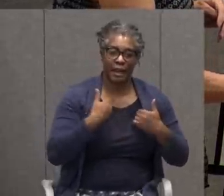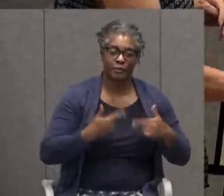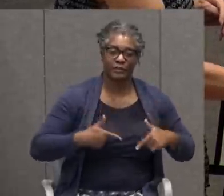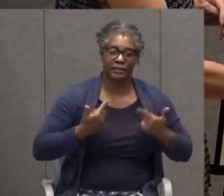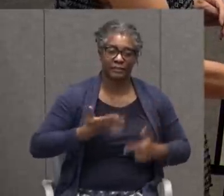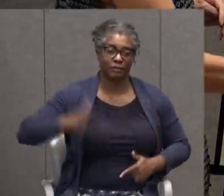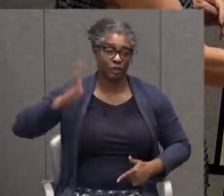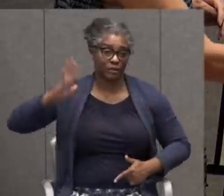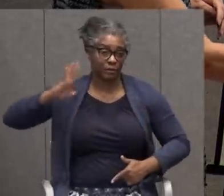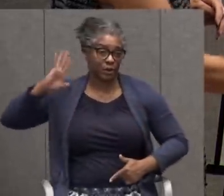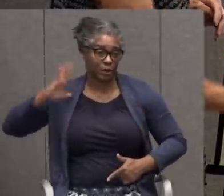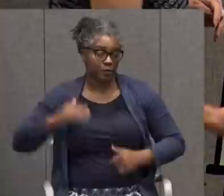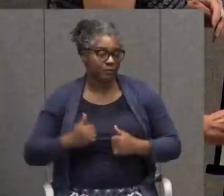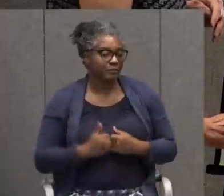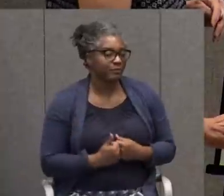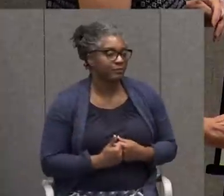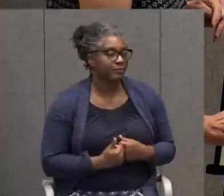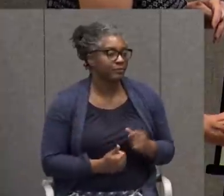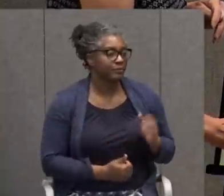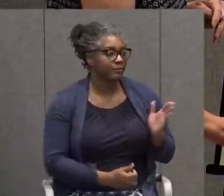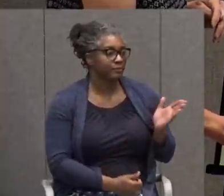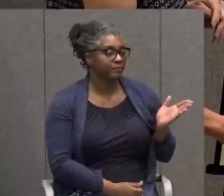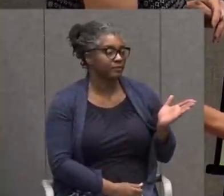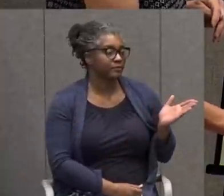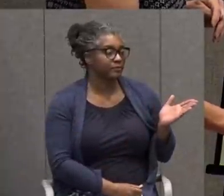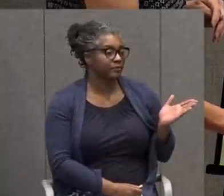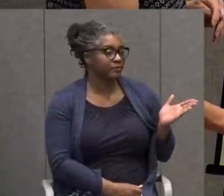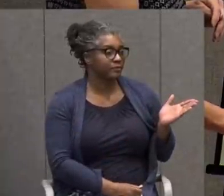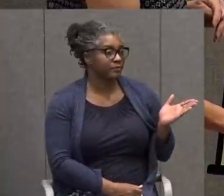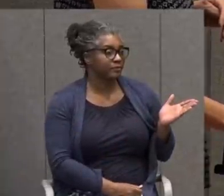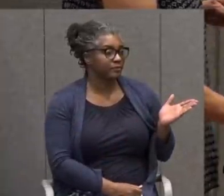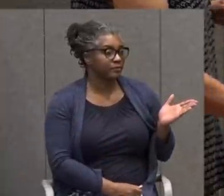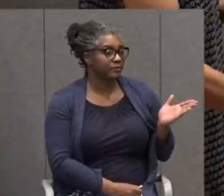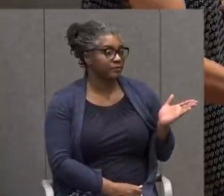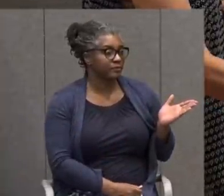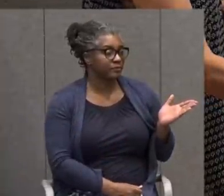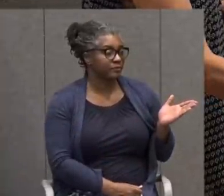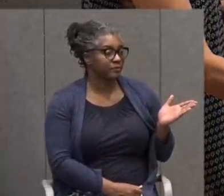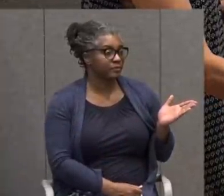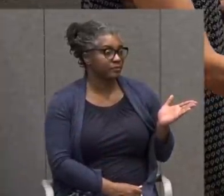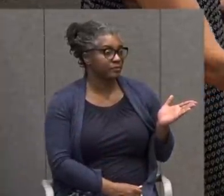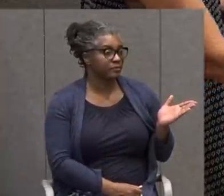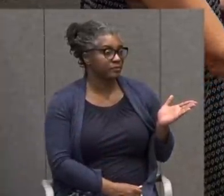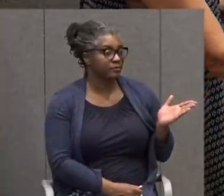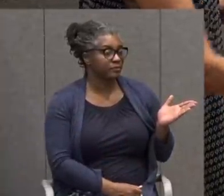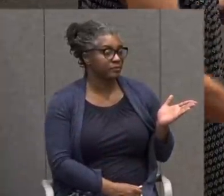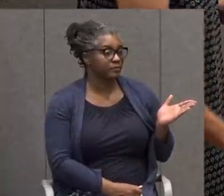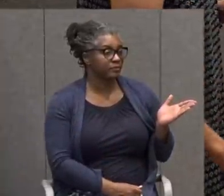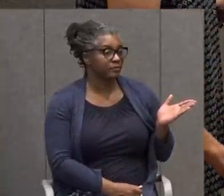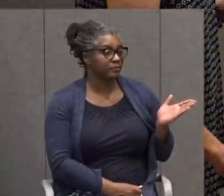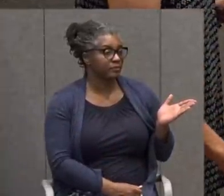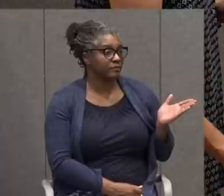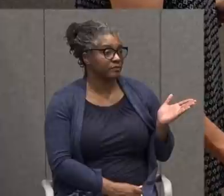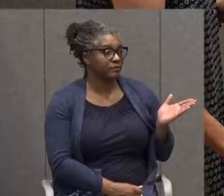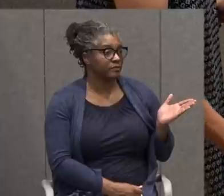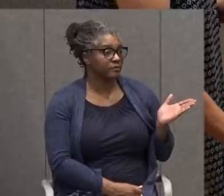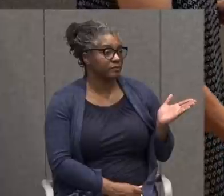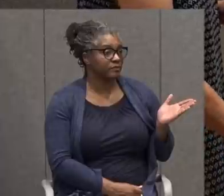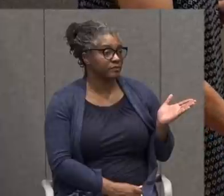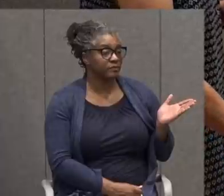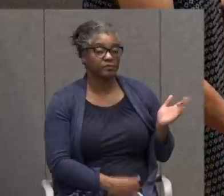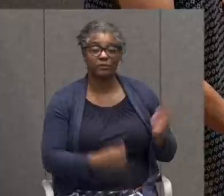two types of fossils: trace fossils and